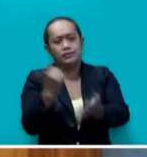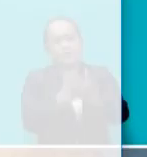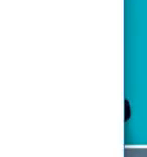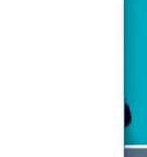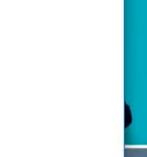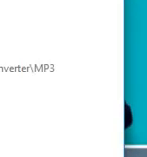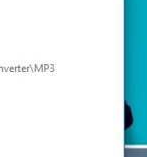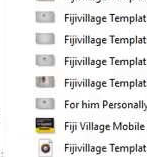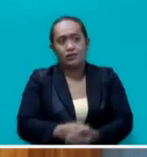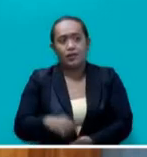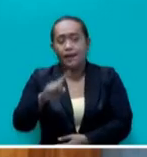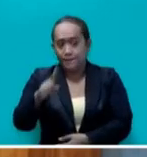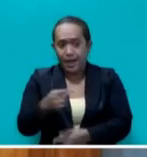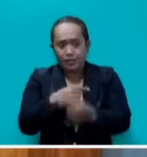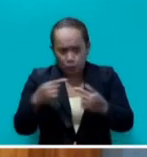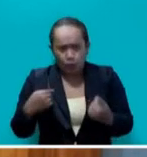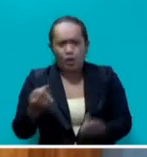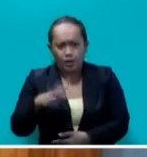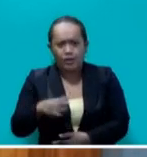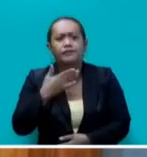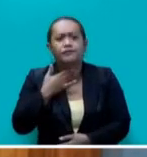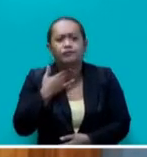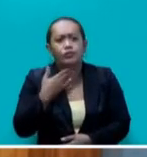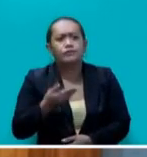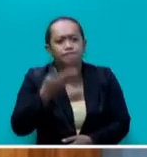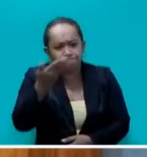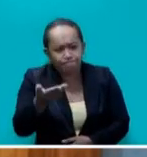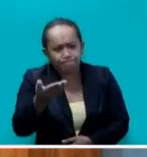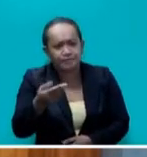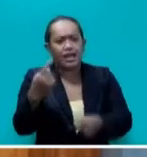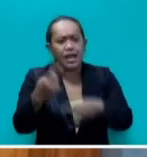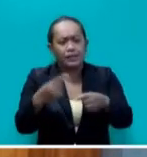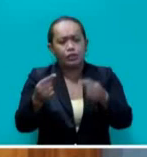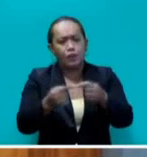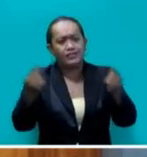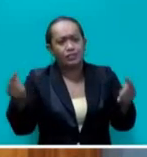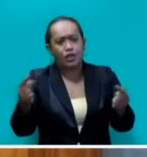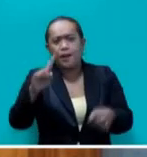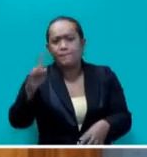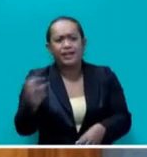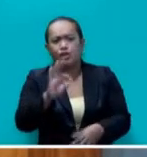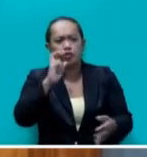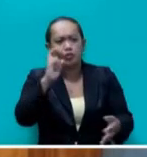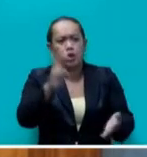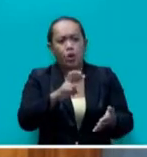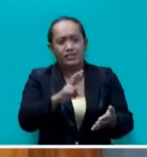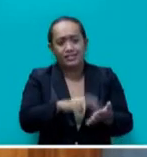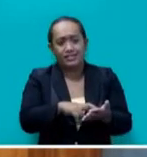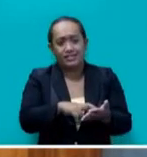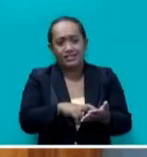budget. However, we did raise our opposition, and this was not recorded, Honourable Speaker. We are